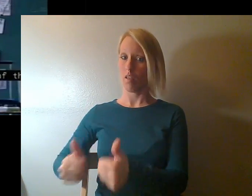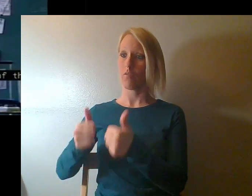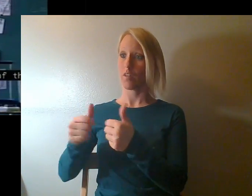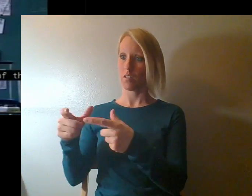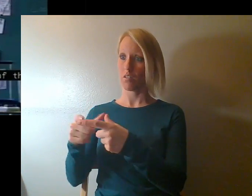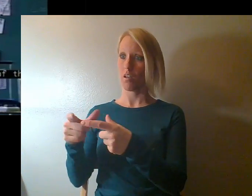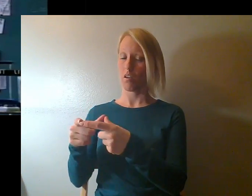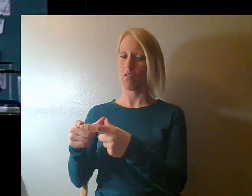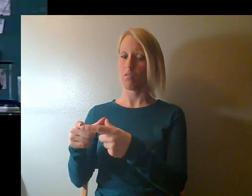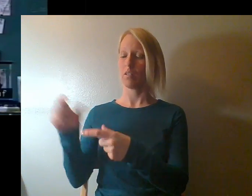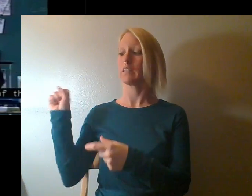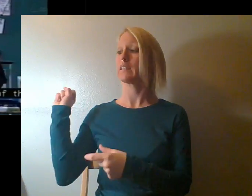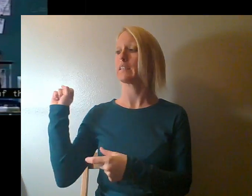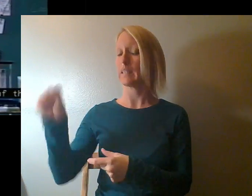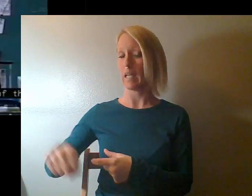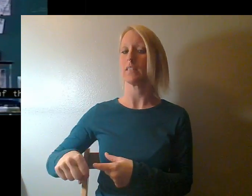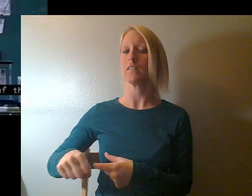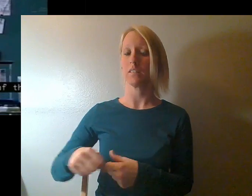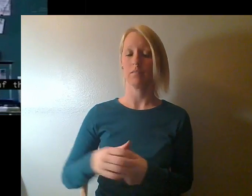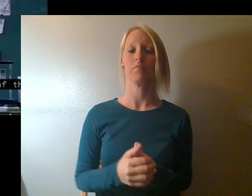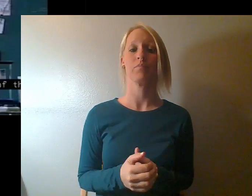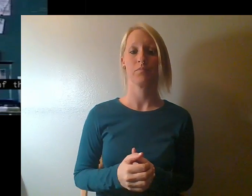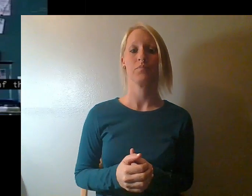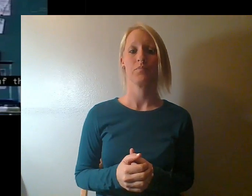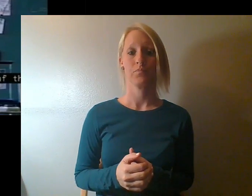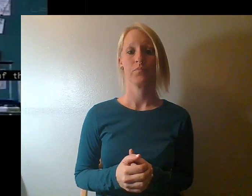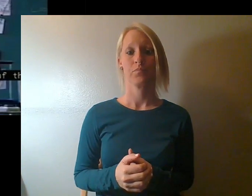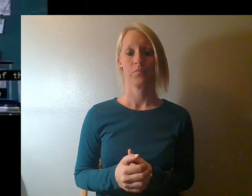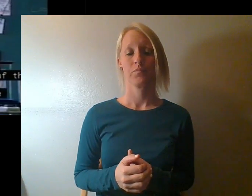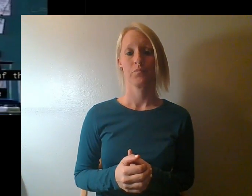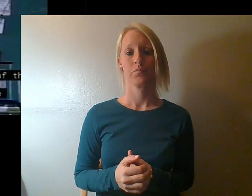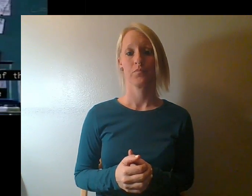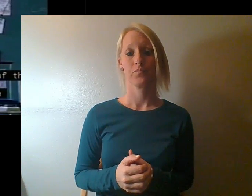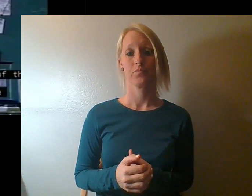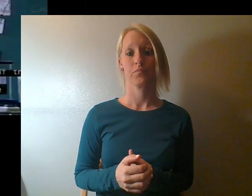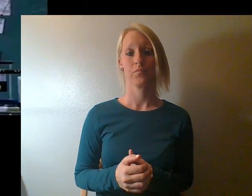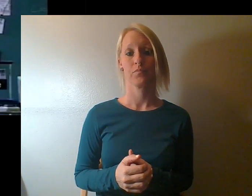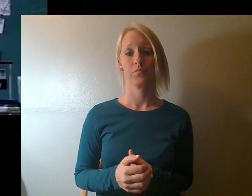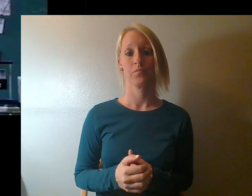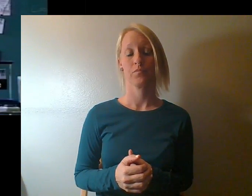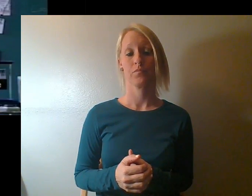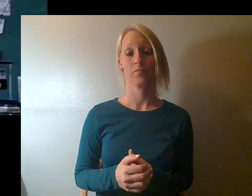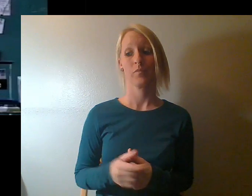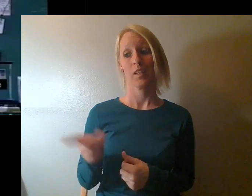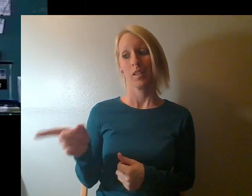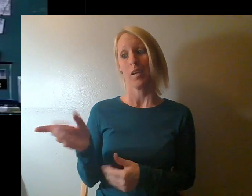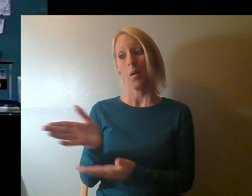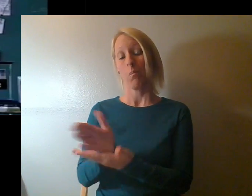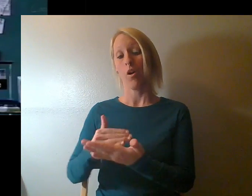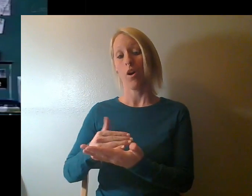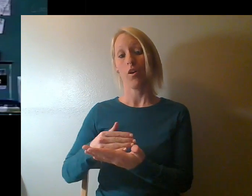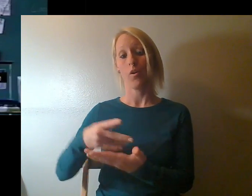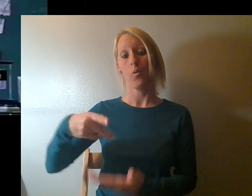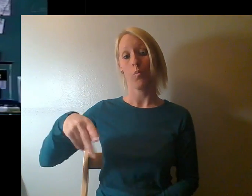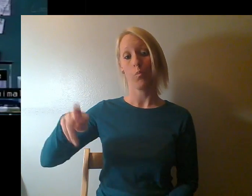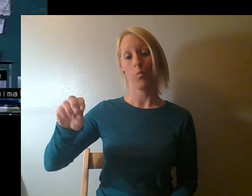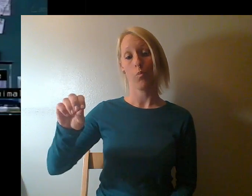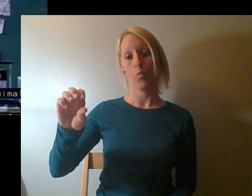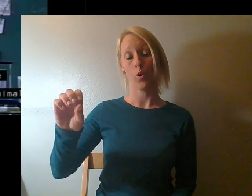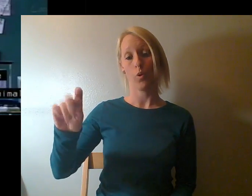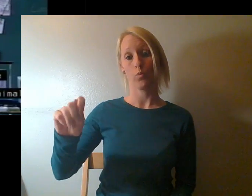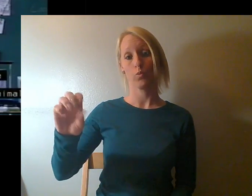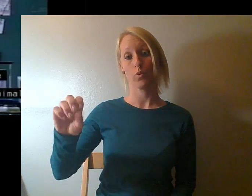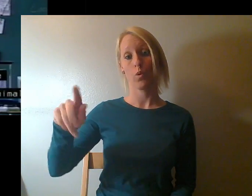Yes. All right. The cell membrane is part of the living cell, so it really is part of the protoplasm. So, in the cell, in